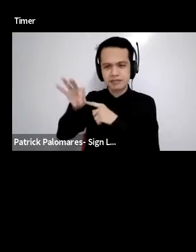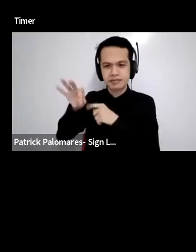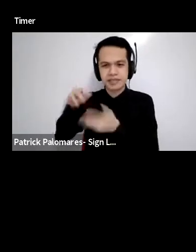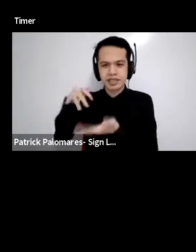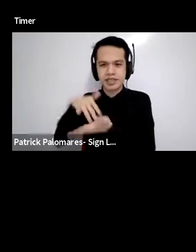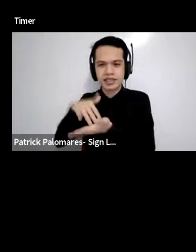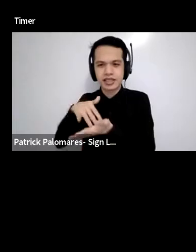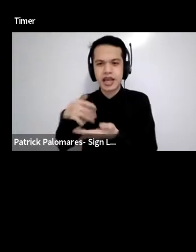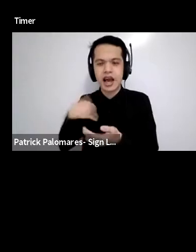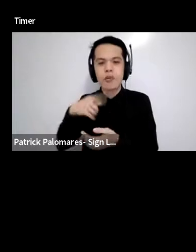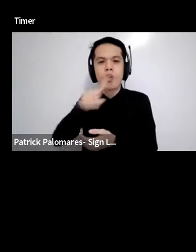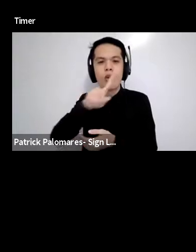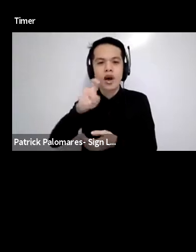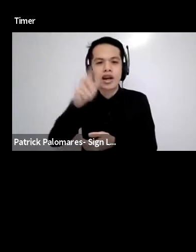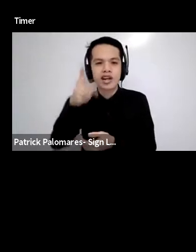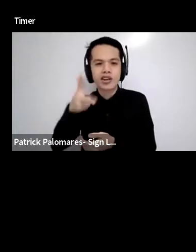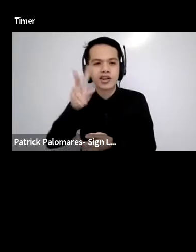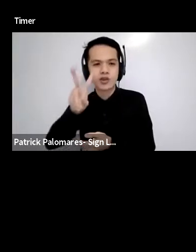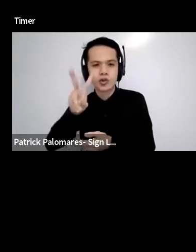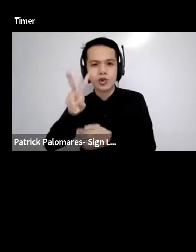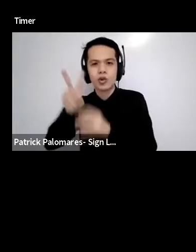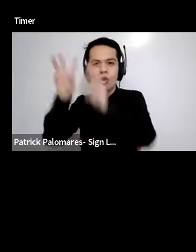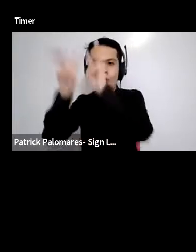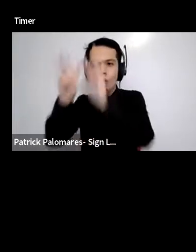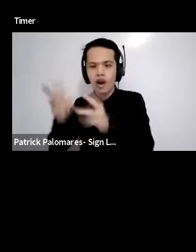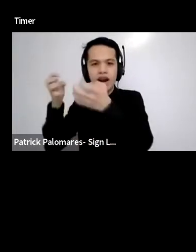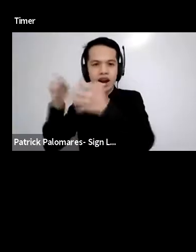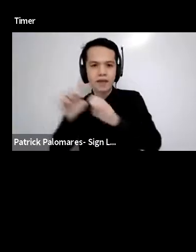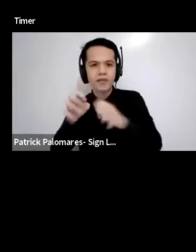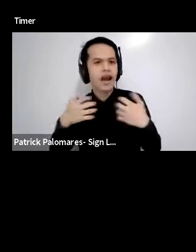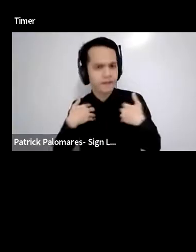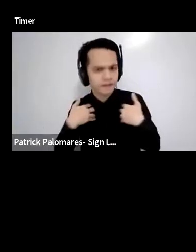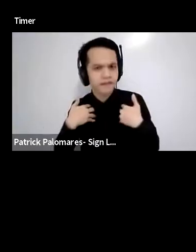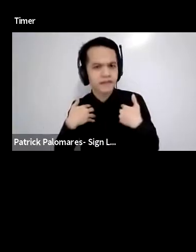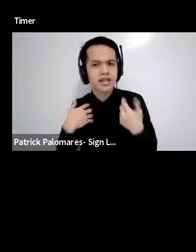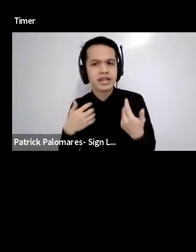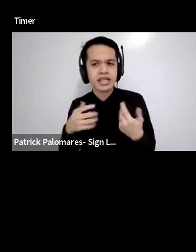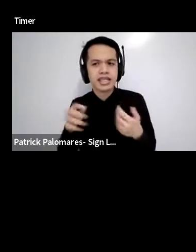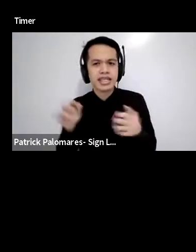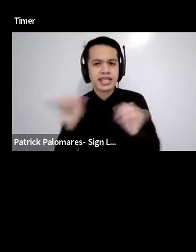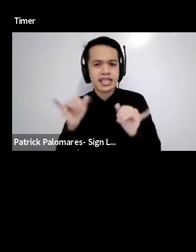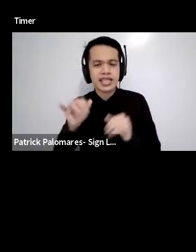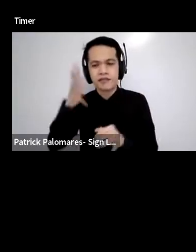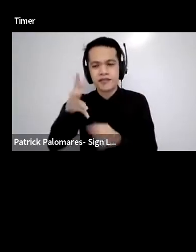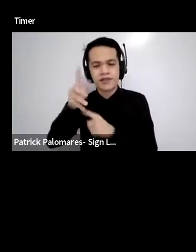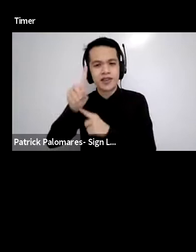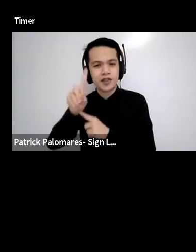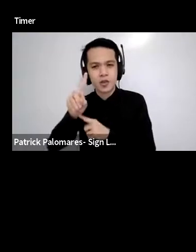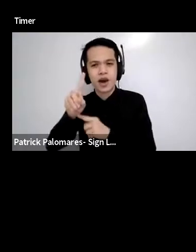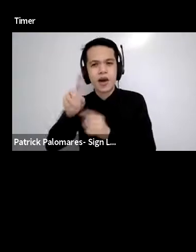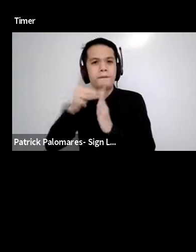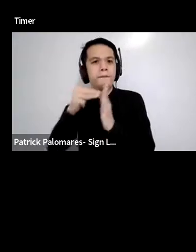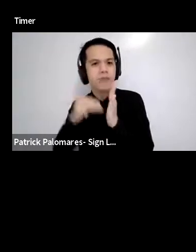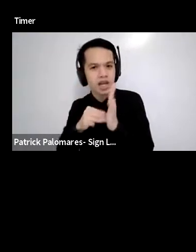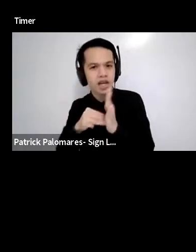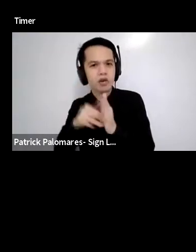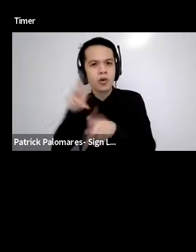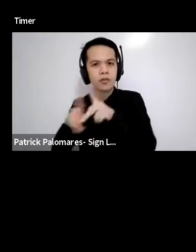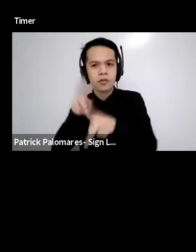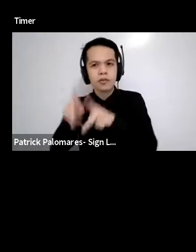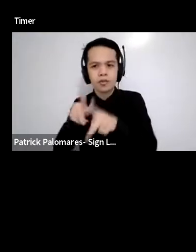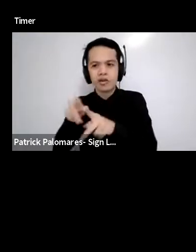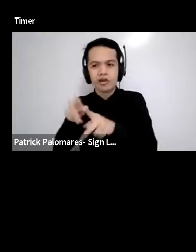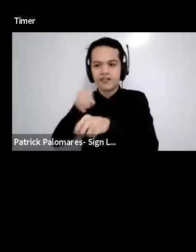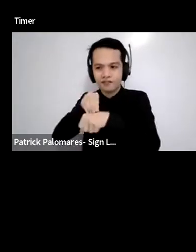were 132 extreme weather events that occurred, and at least 51 million people worldwide have